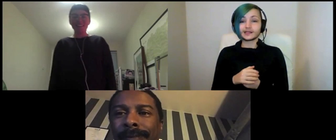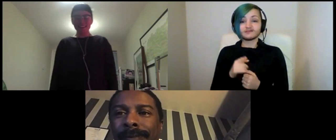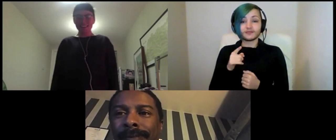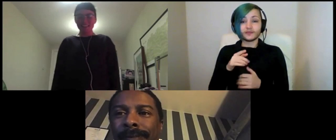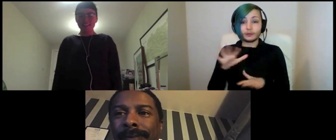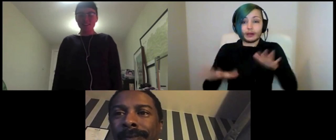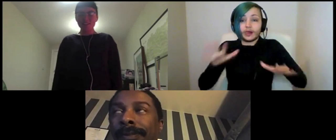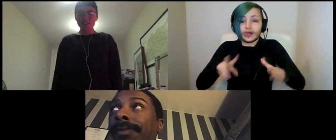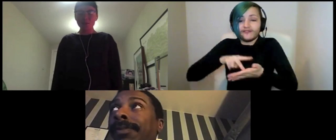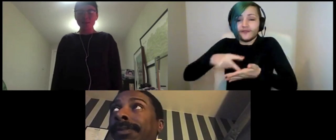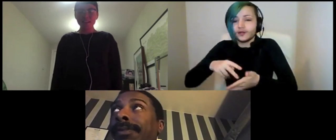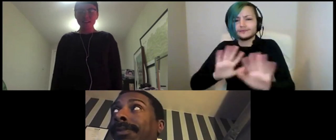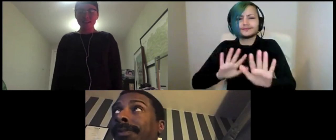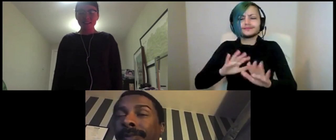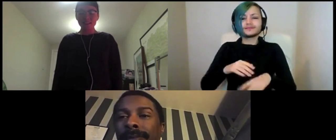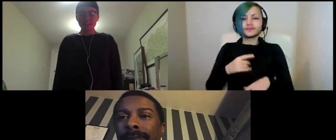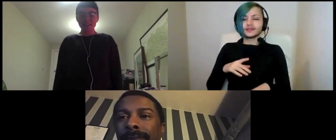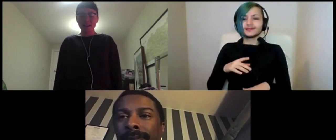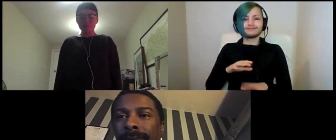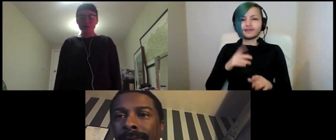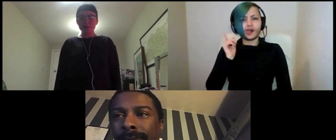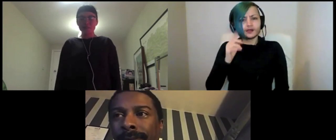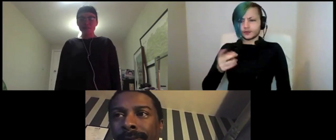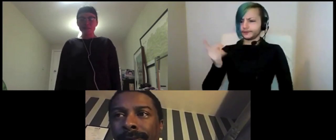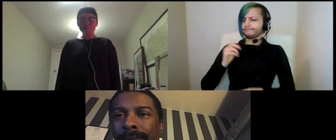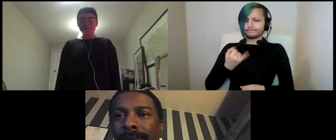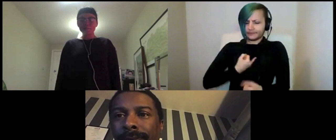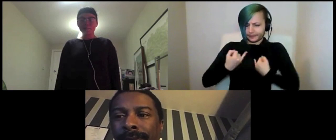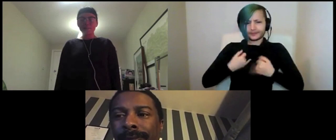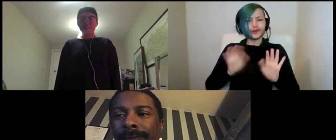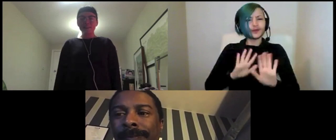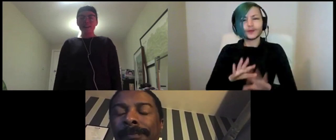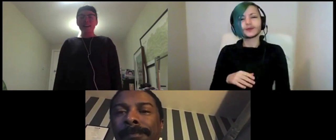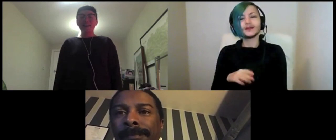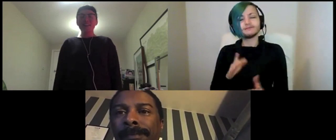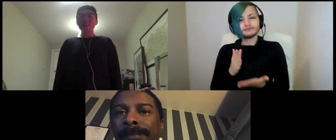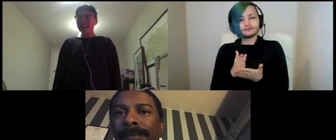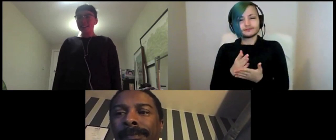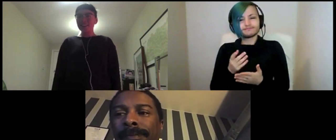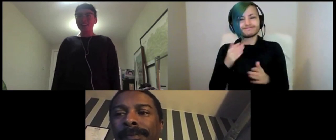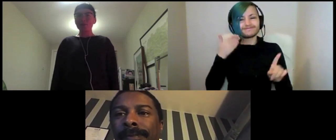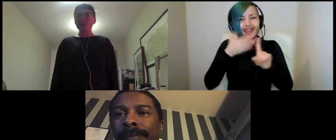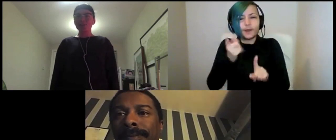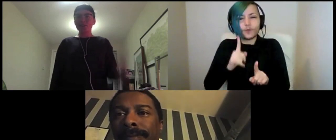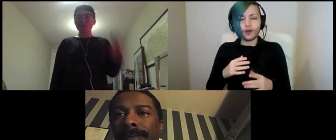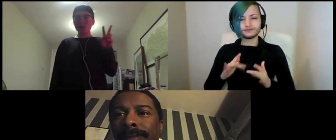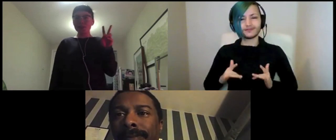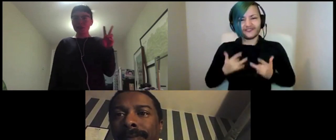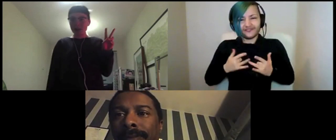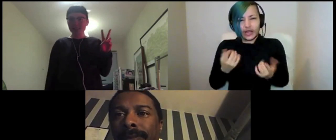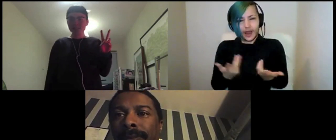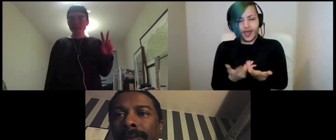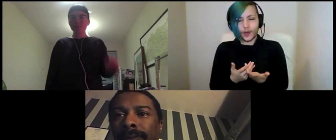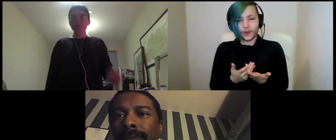anything. It's just noticing how your body feels. And to end, we're just going to do 2